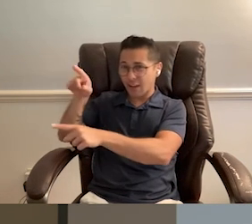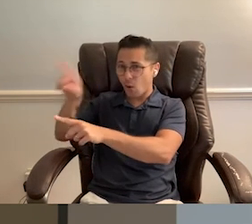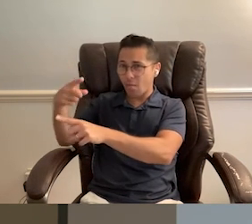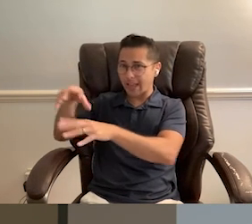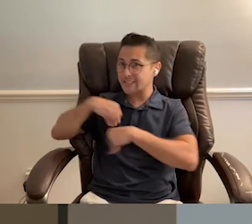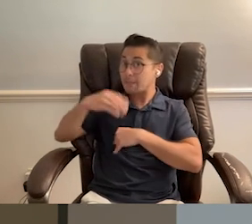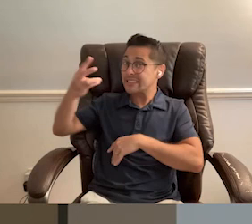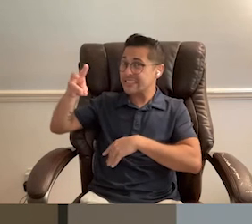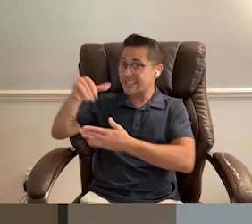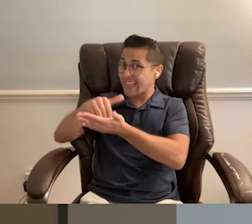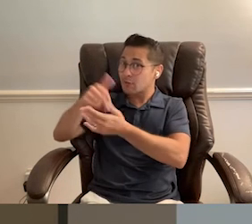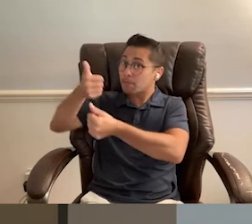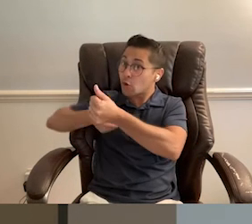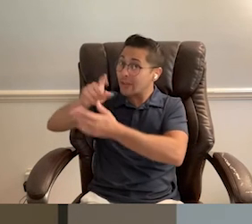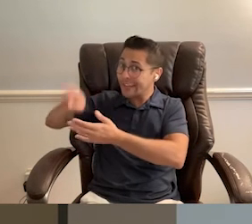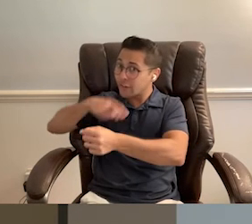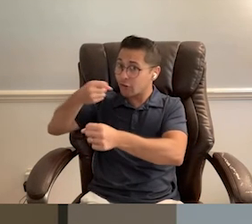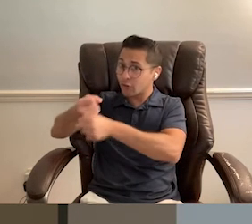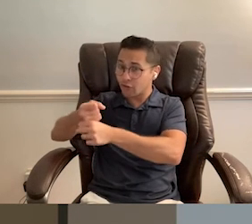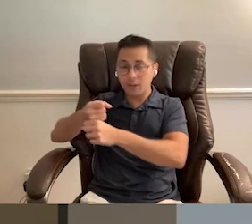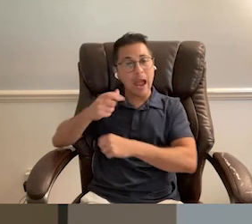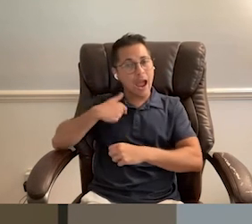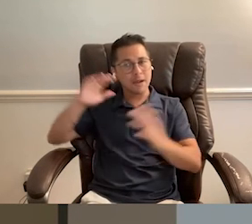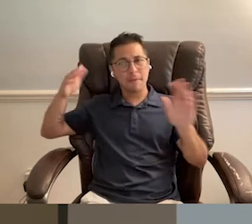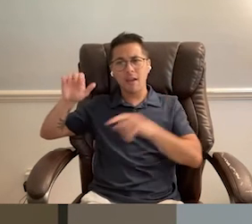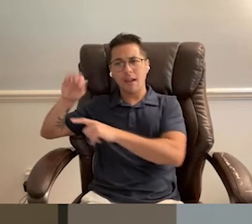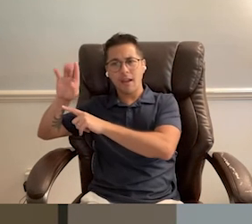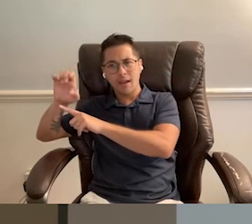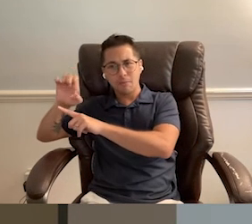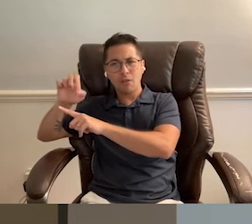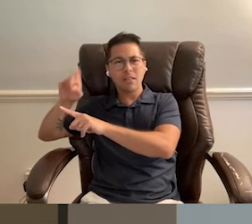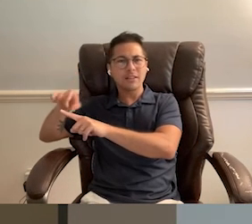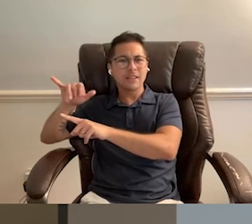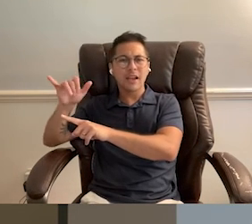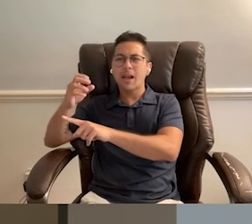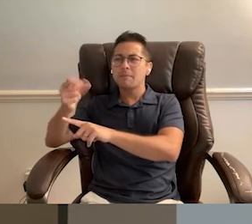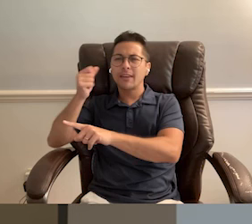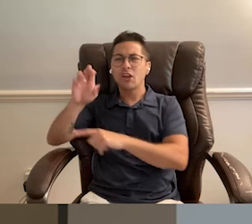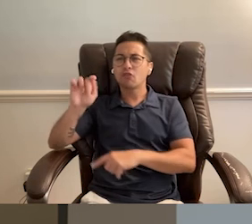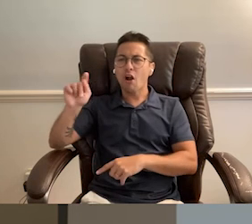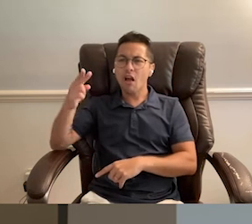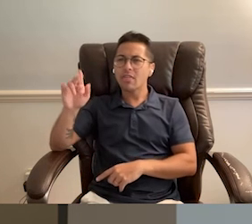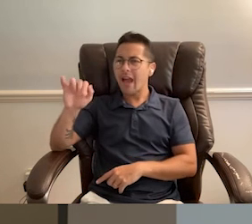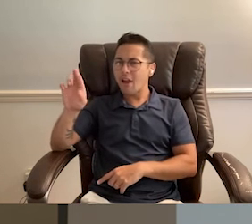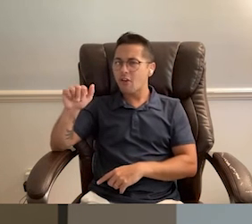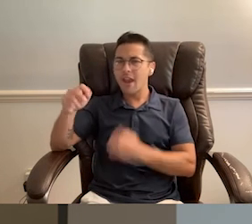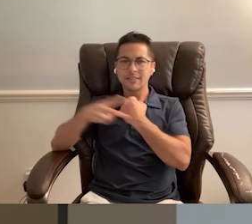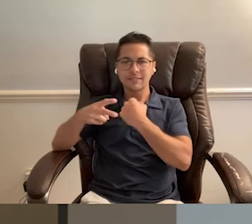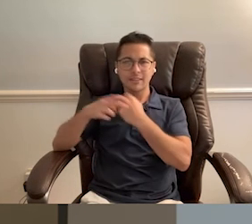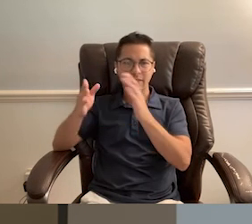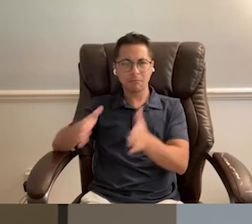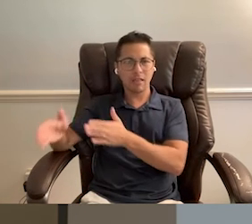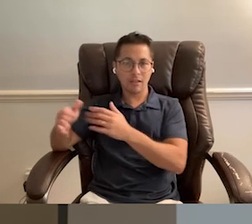And I compare an ABLE account kind of like an immediate Roth IRA savings investment account. Special needs trust,